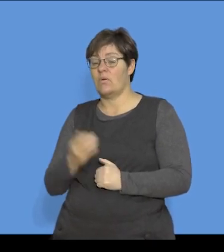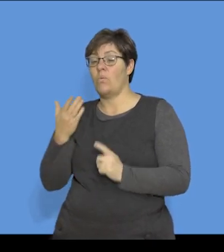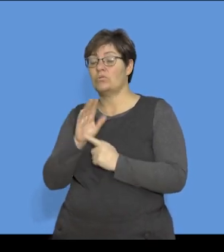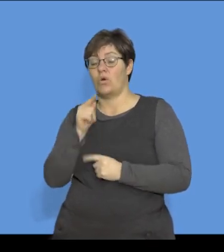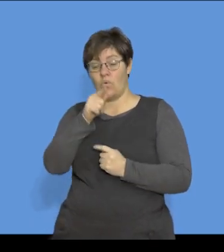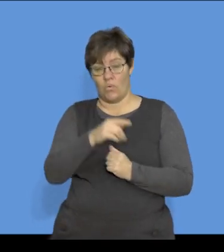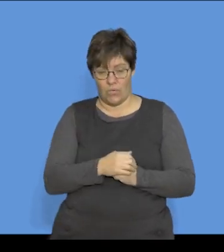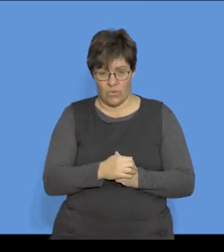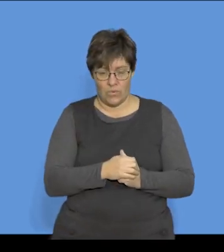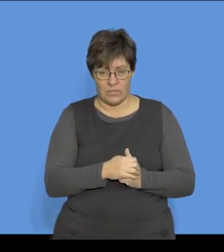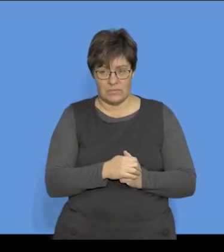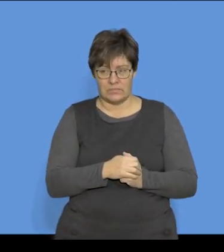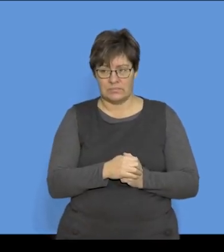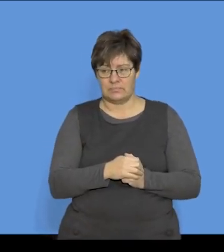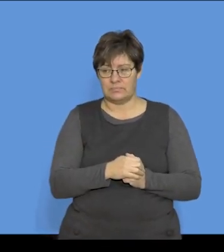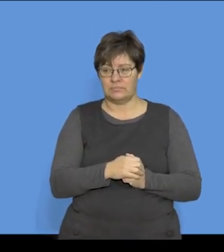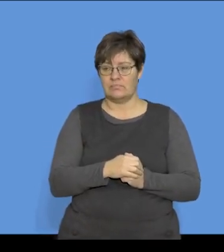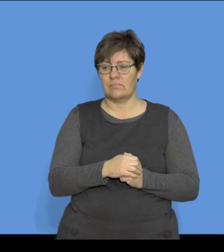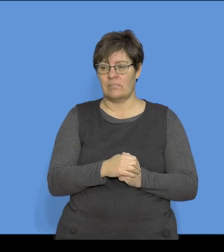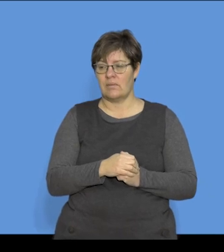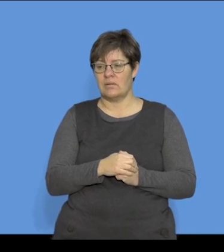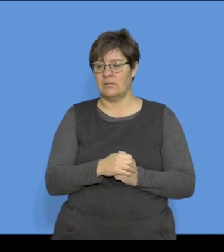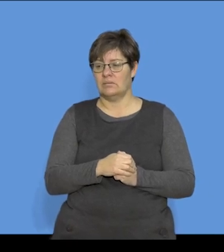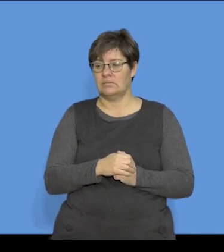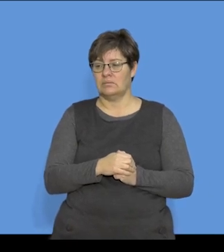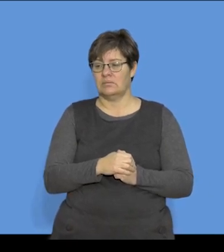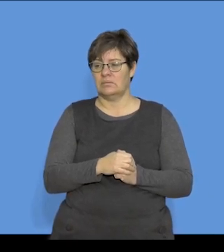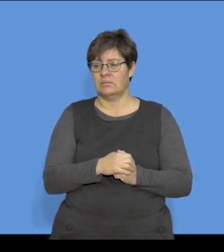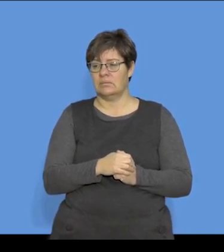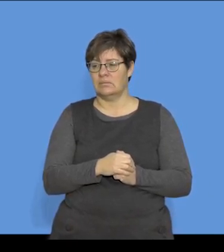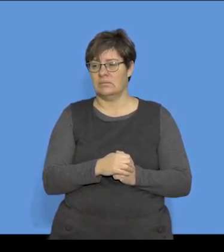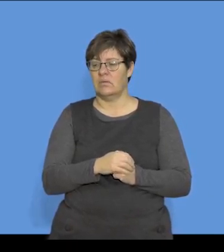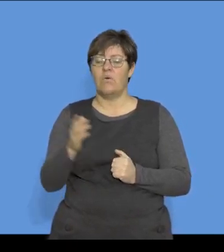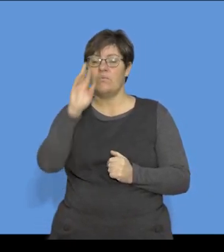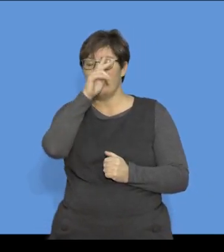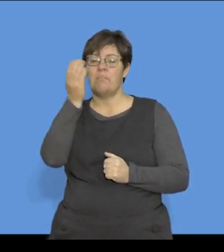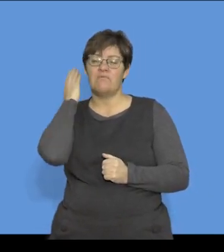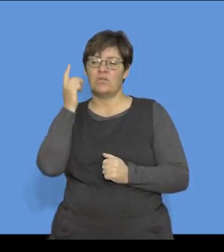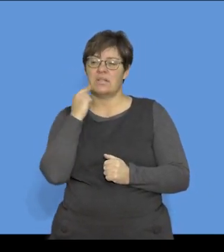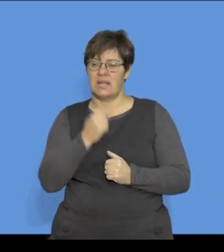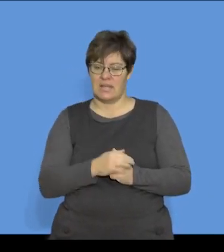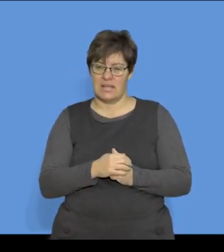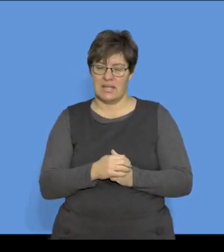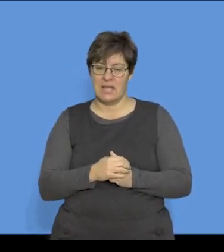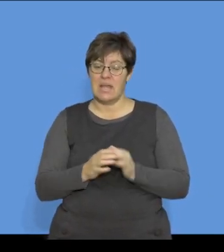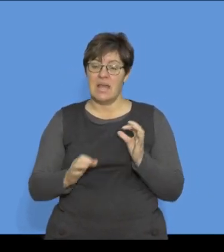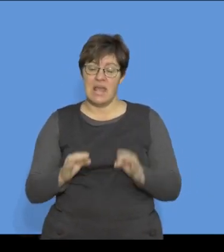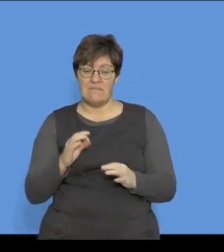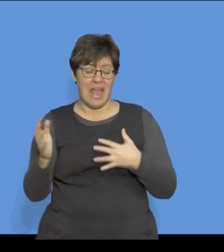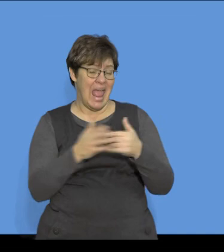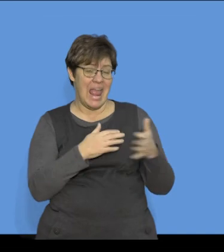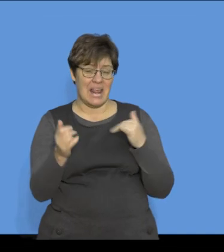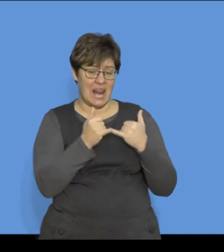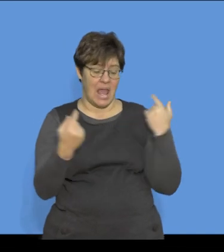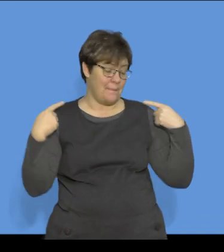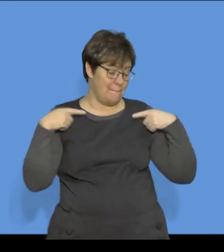that I said I was going to show you, right? Because remember what I said. They said if we draw any line